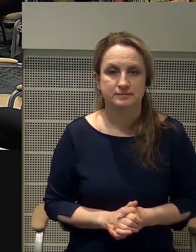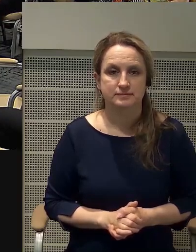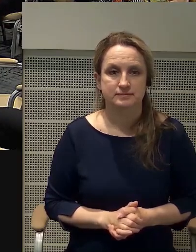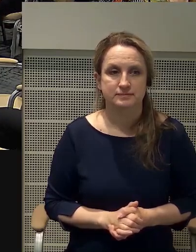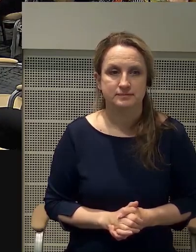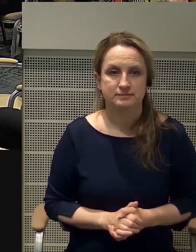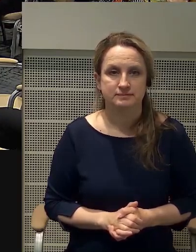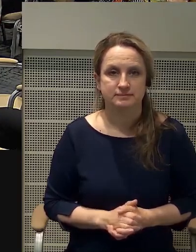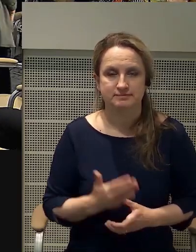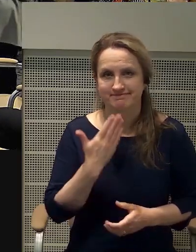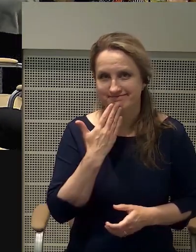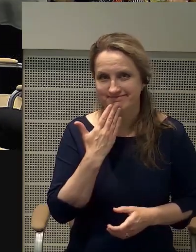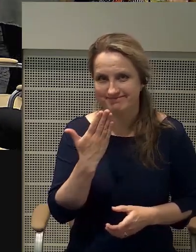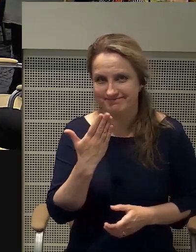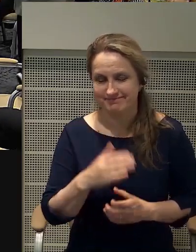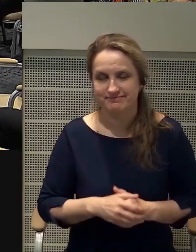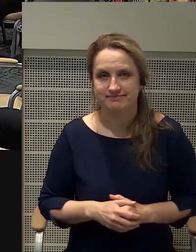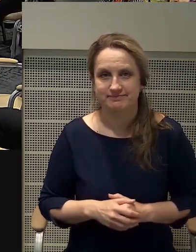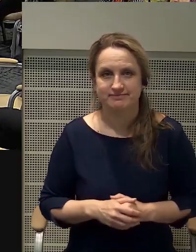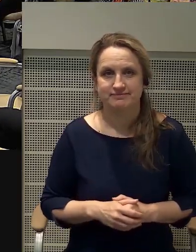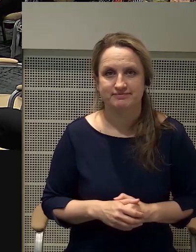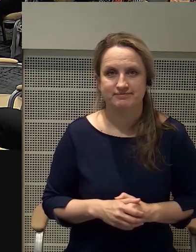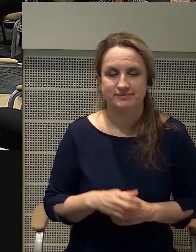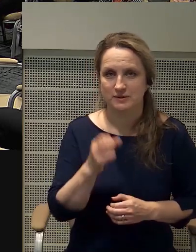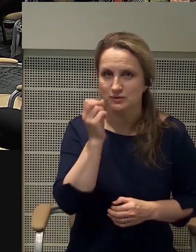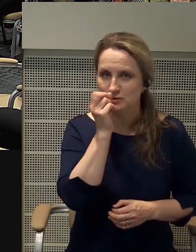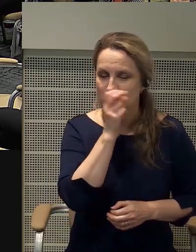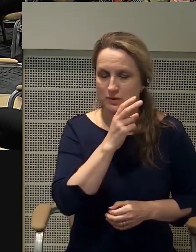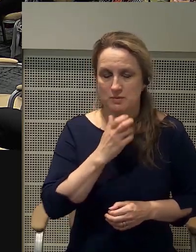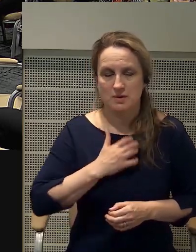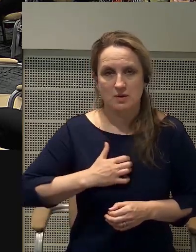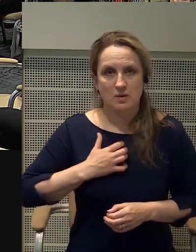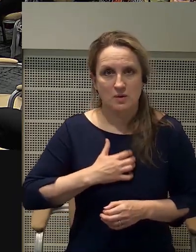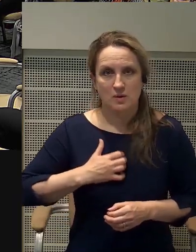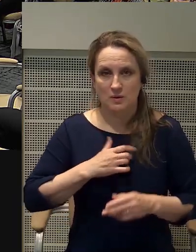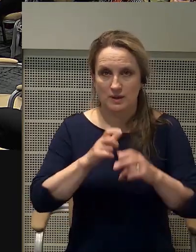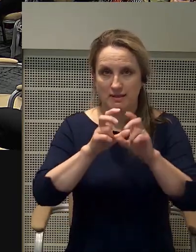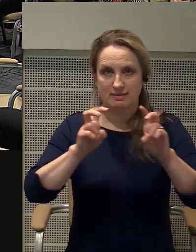Yeah, thanks. It's a super important topic, and I agree also that